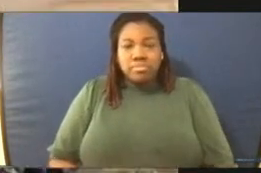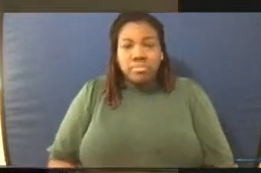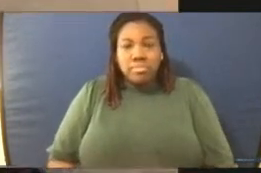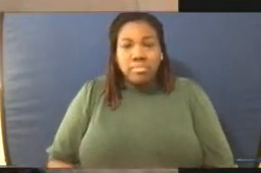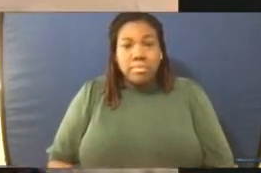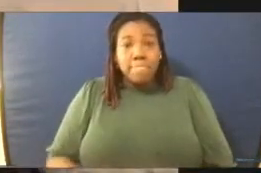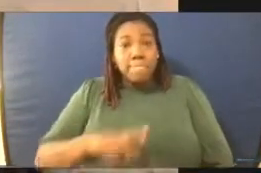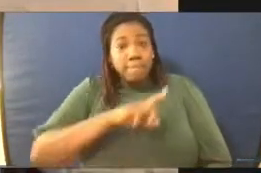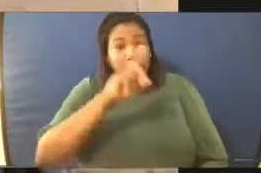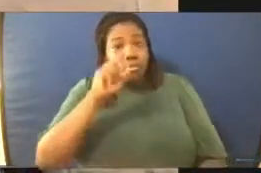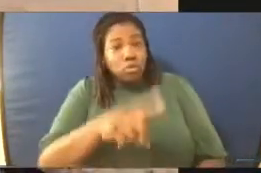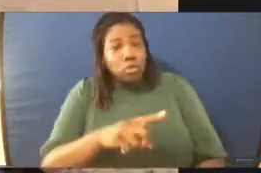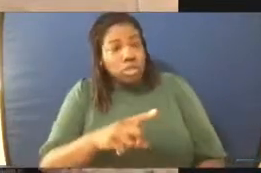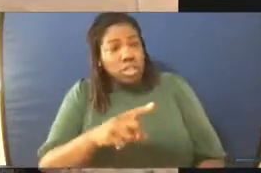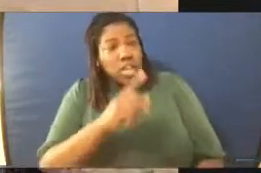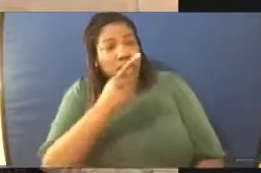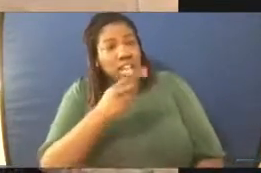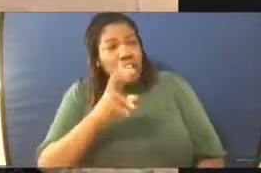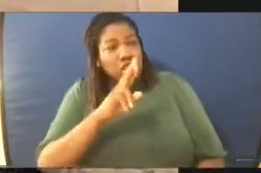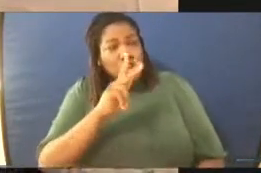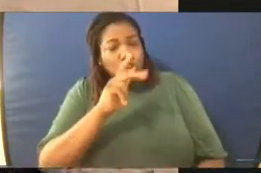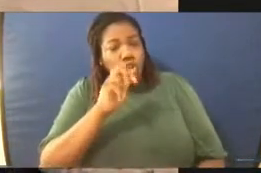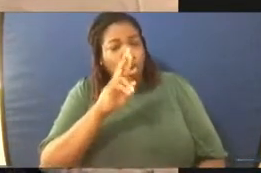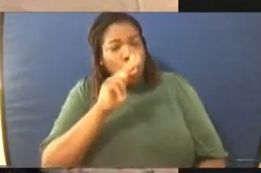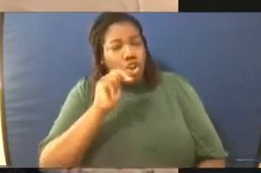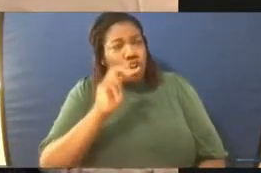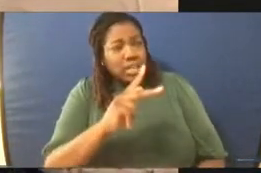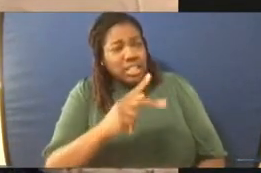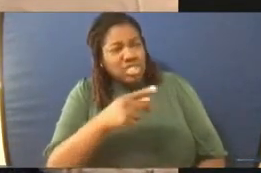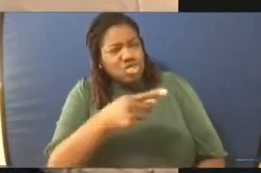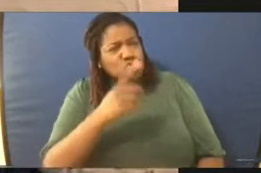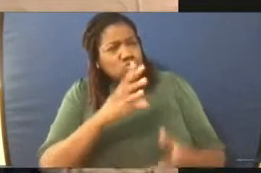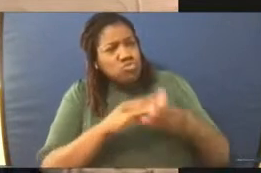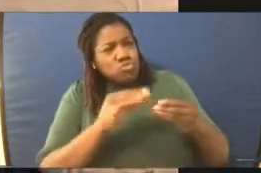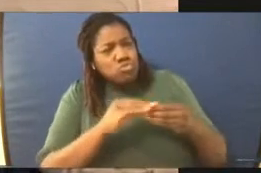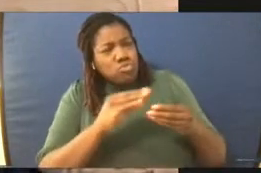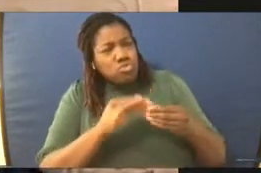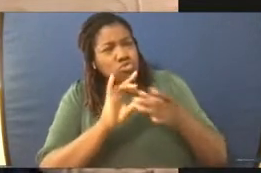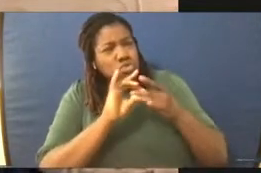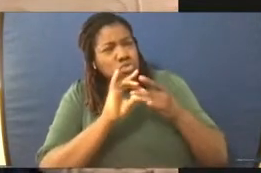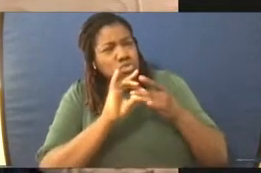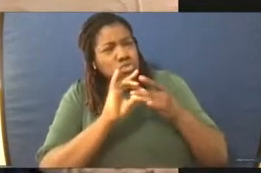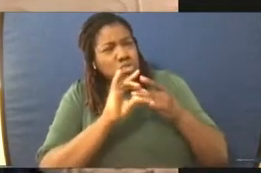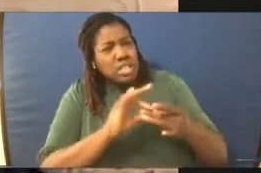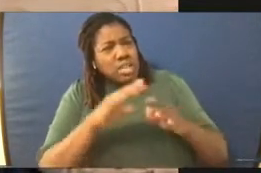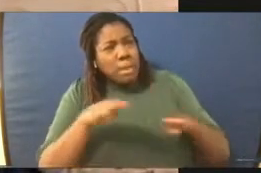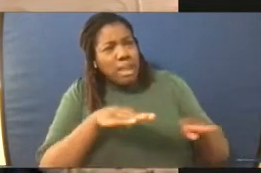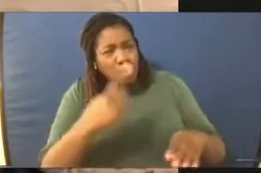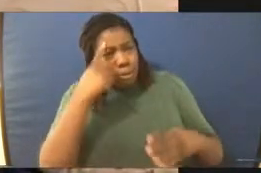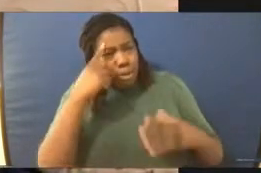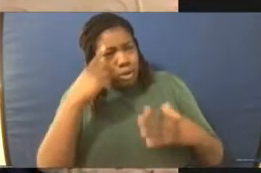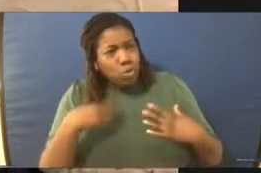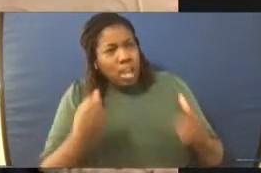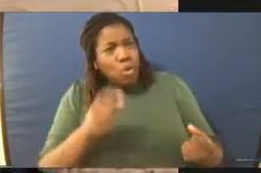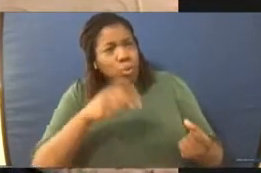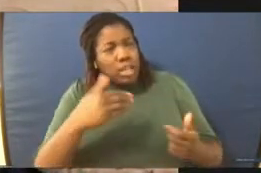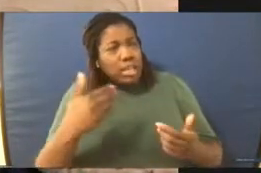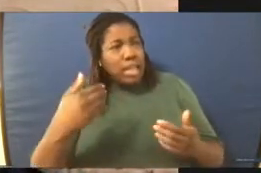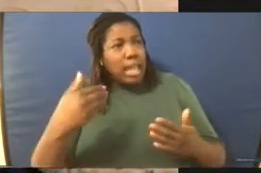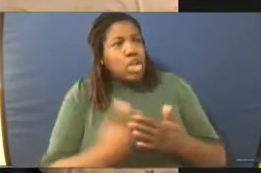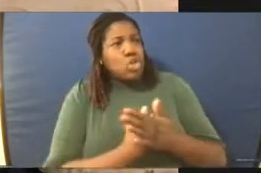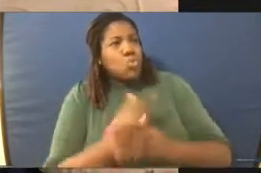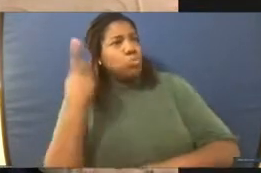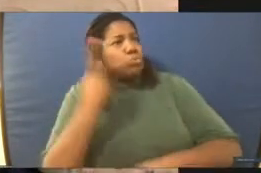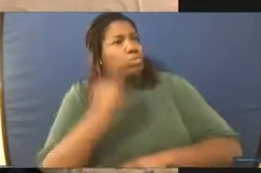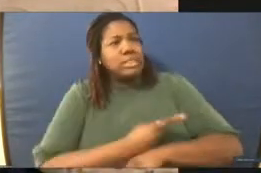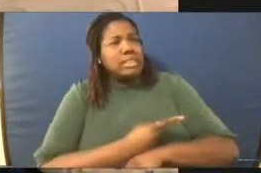question is for Dr. Karnik. I've kind of heard you say that in the realm of behavior and mental health, we need a new day, that the old traditional